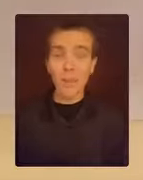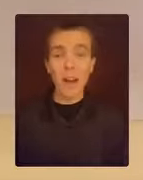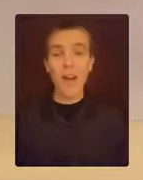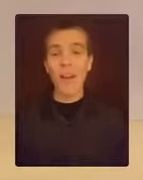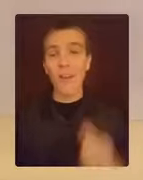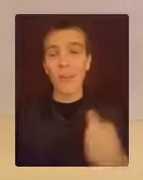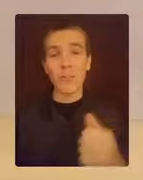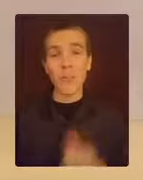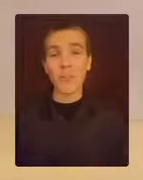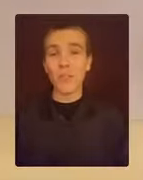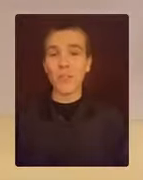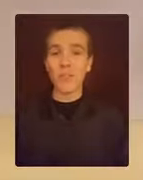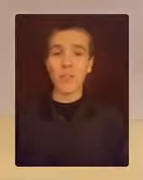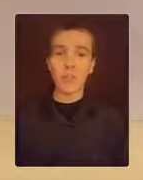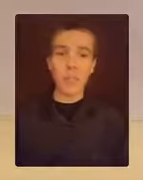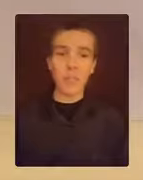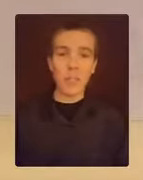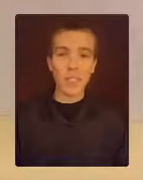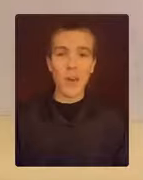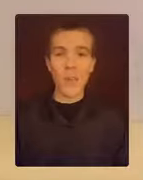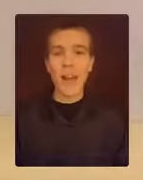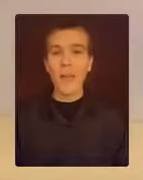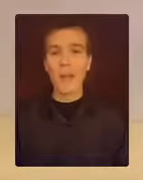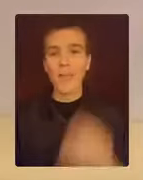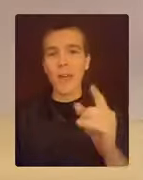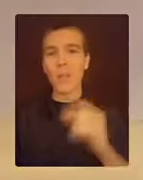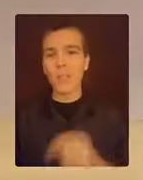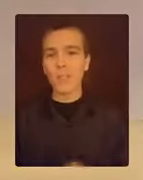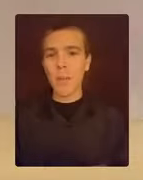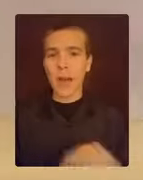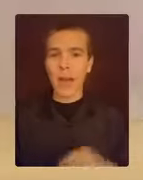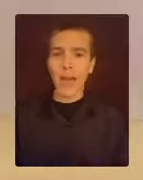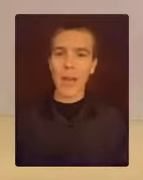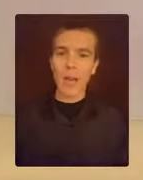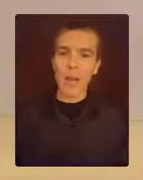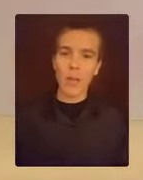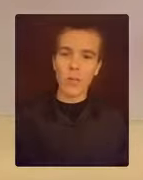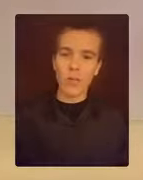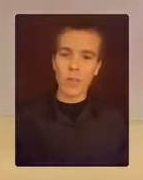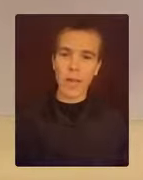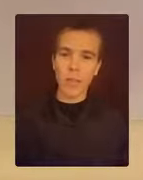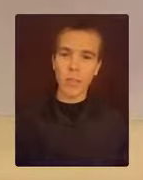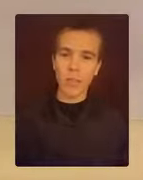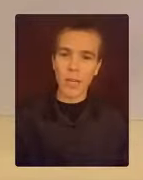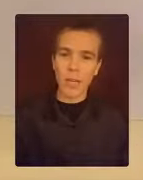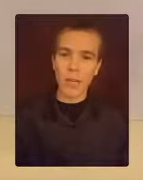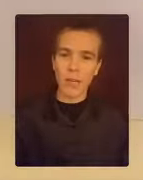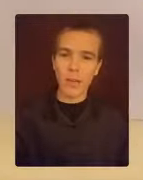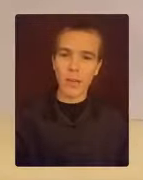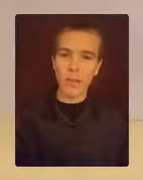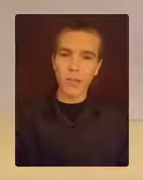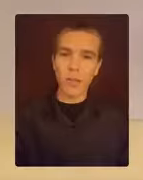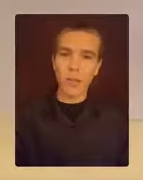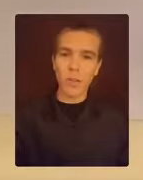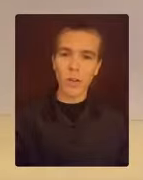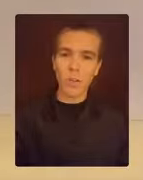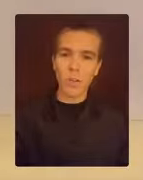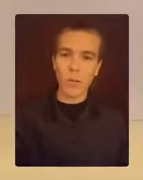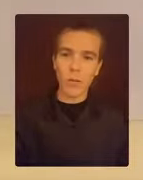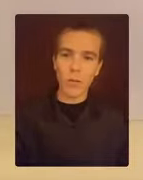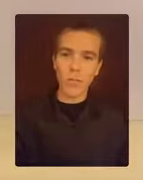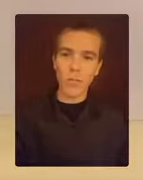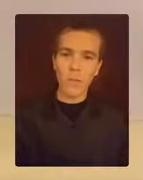talking about. In your dreams, you get to experience all that. But I think I'm gonna step back. And who was that you said, Rich.